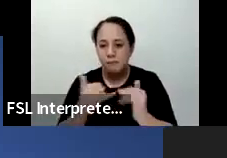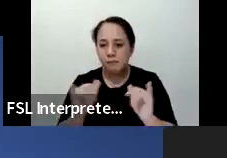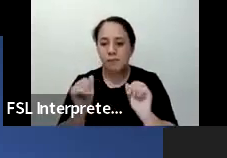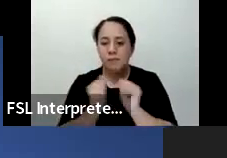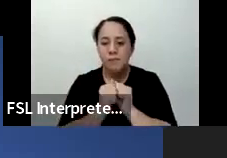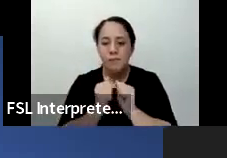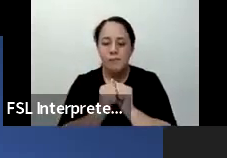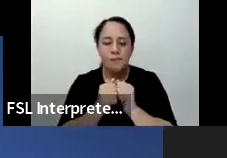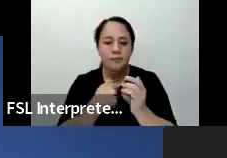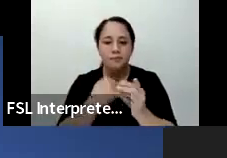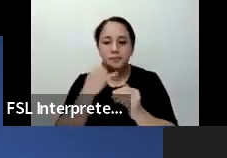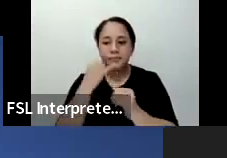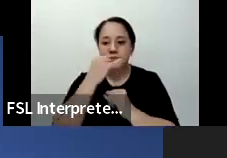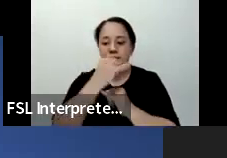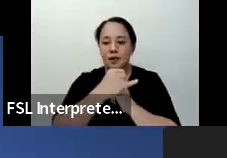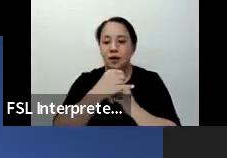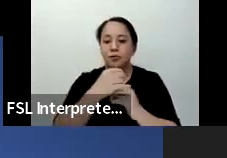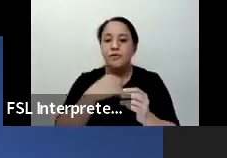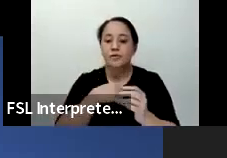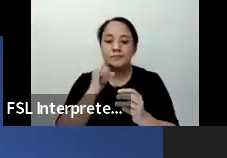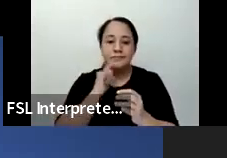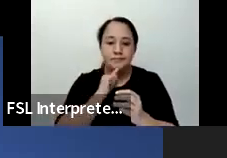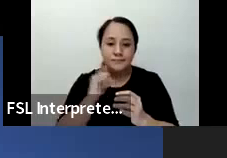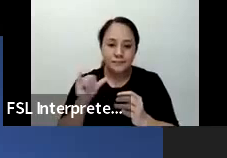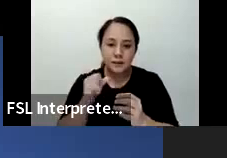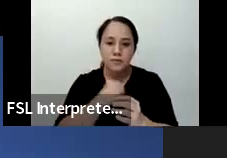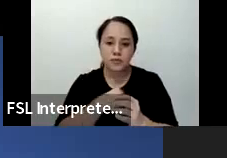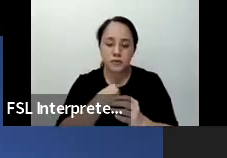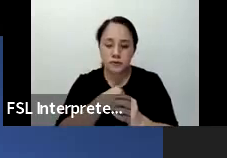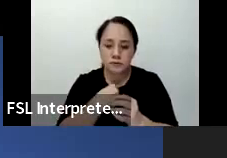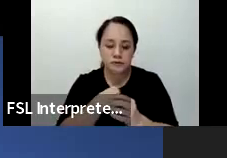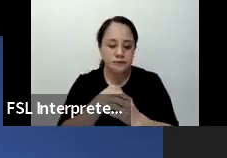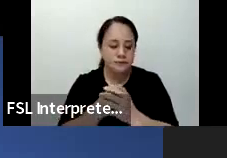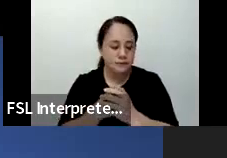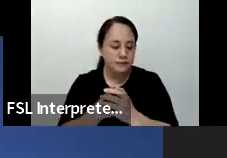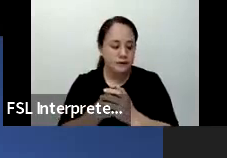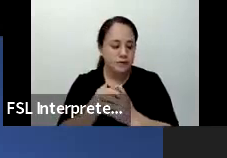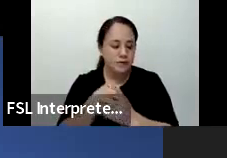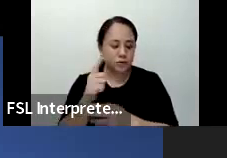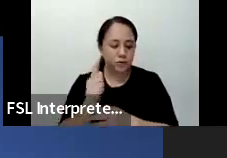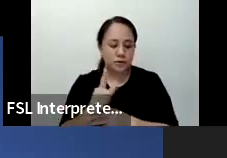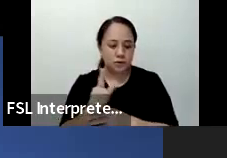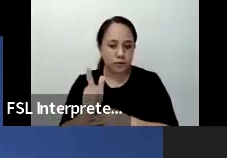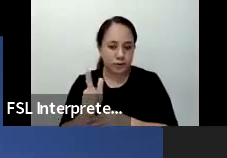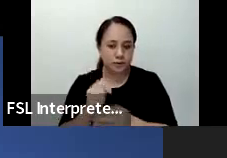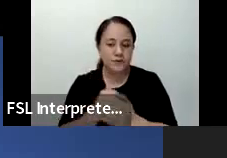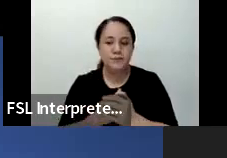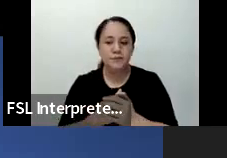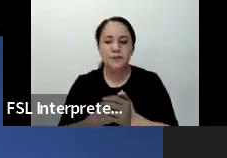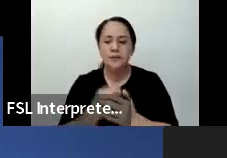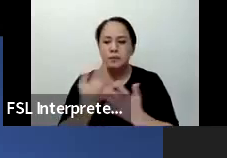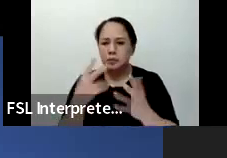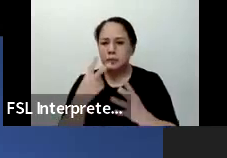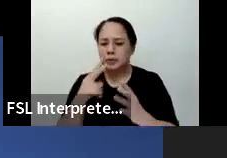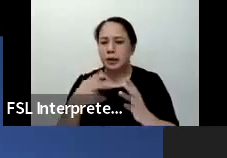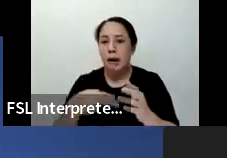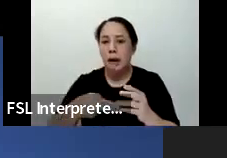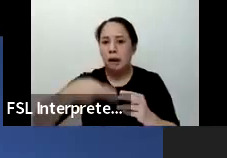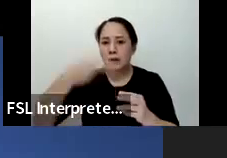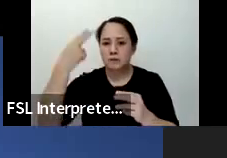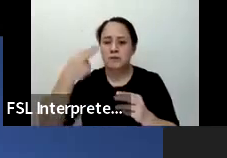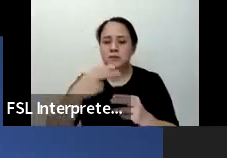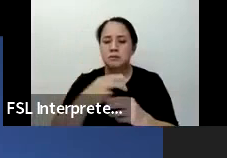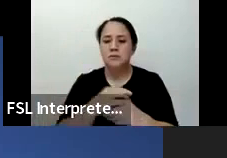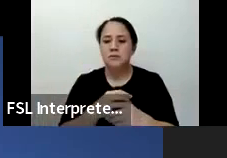for intentional self-harm, for 2020, we saw a huge increase.